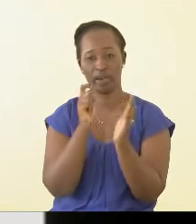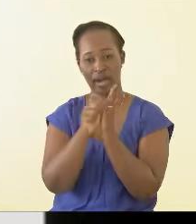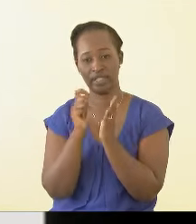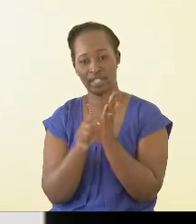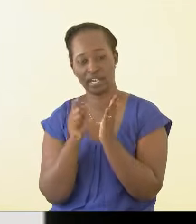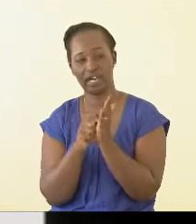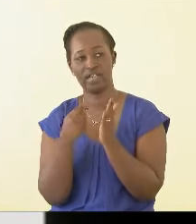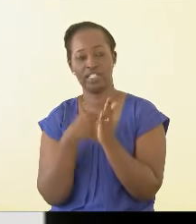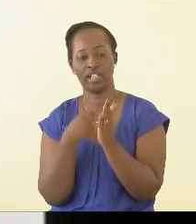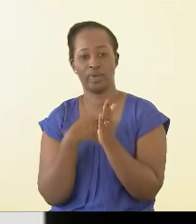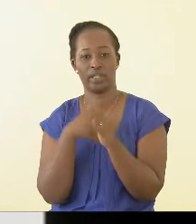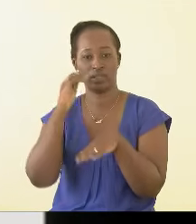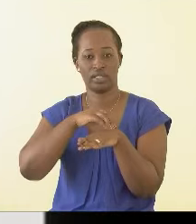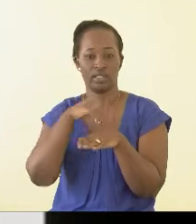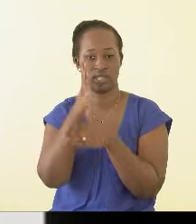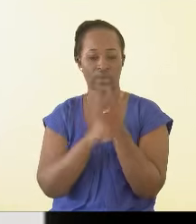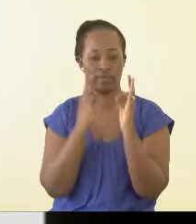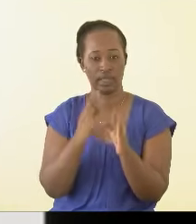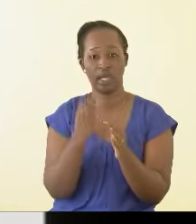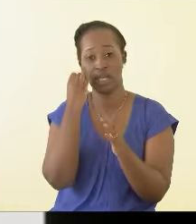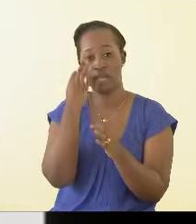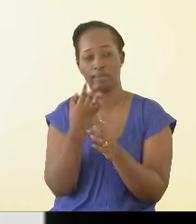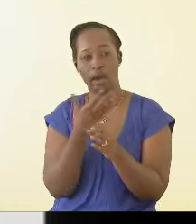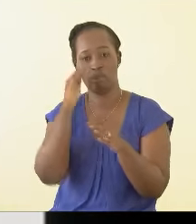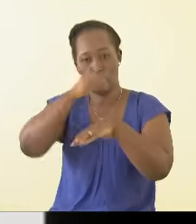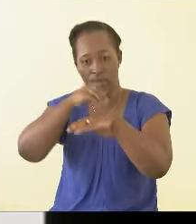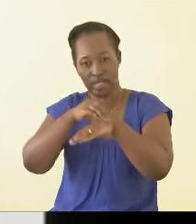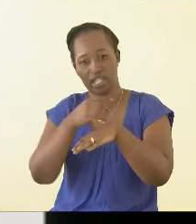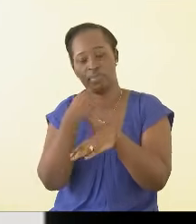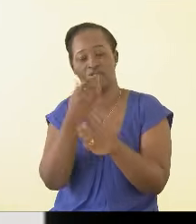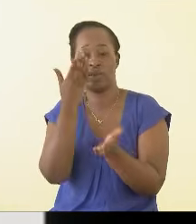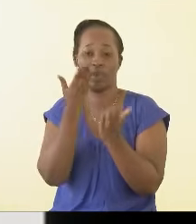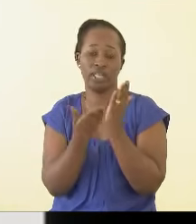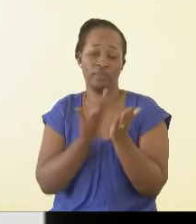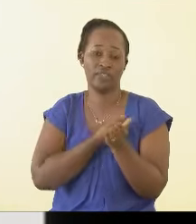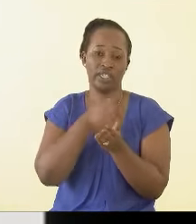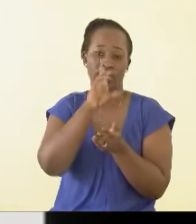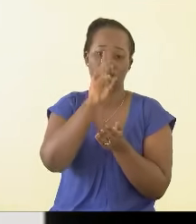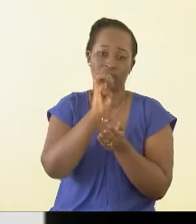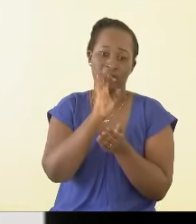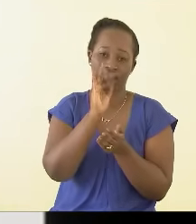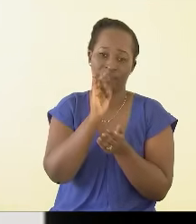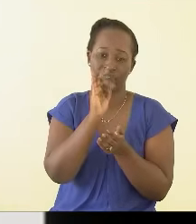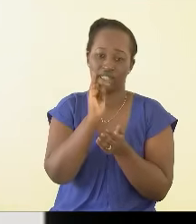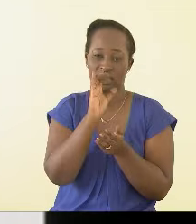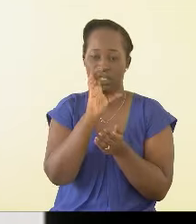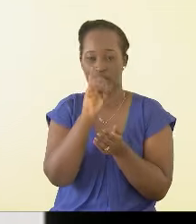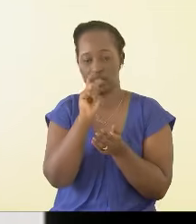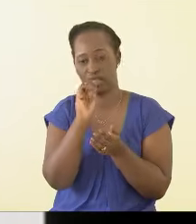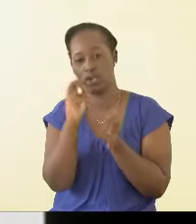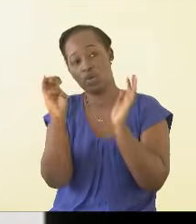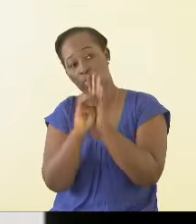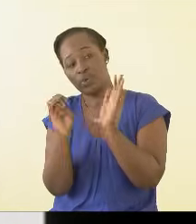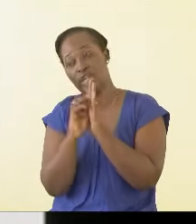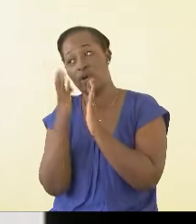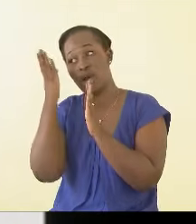be commenting on some things. If you have a deficit, for example here, if in the month of April we got a deficit,